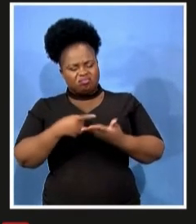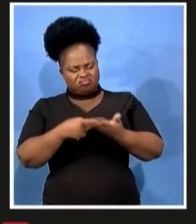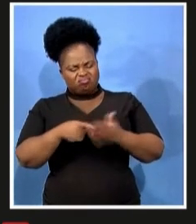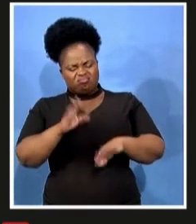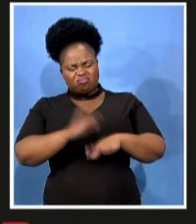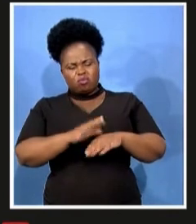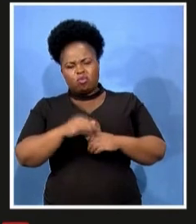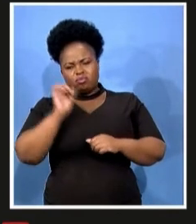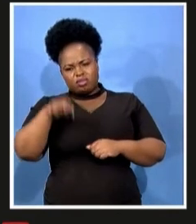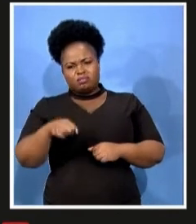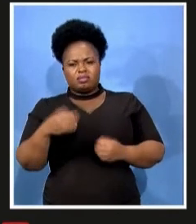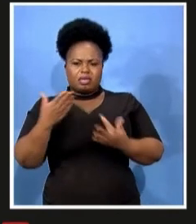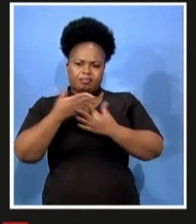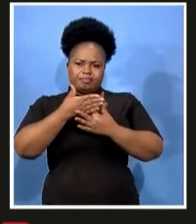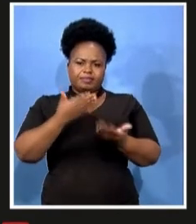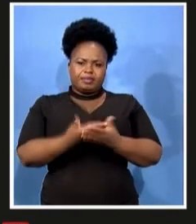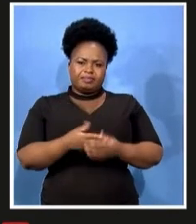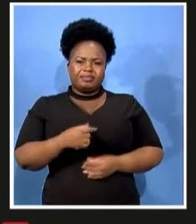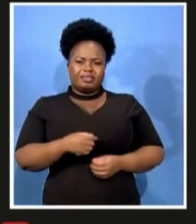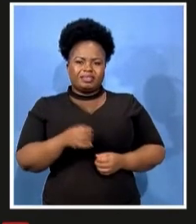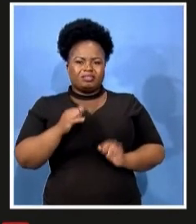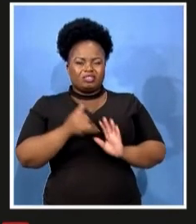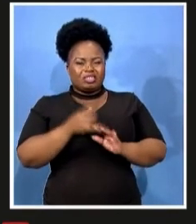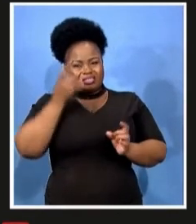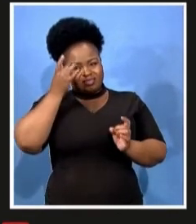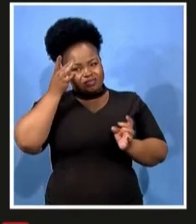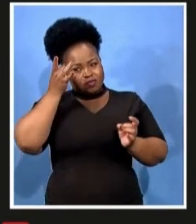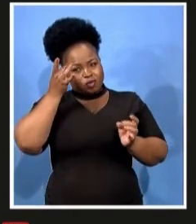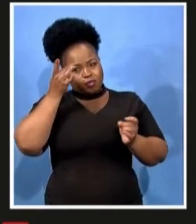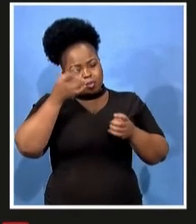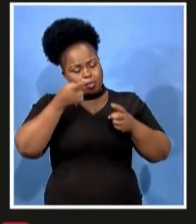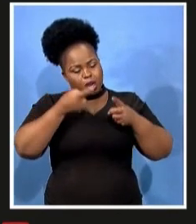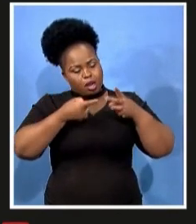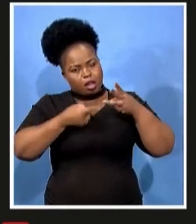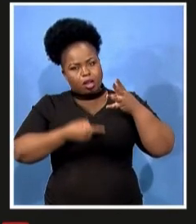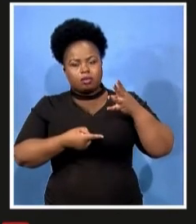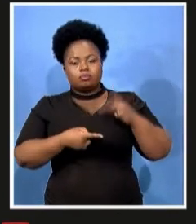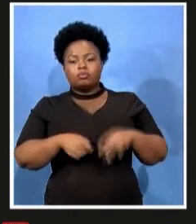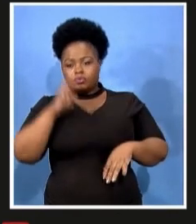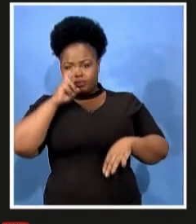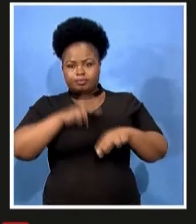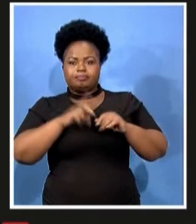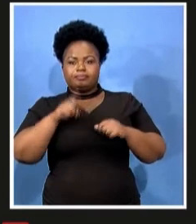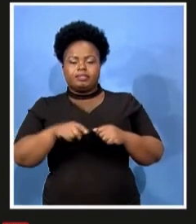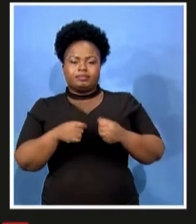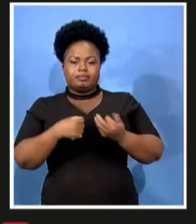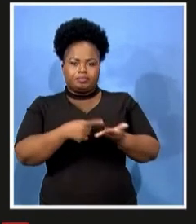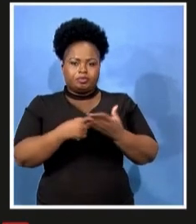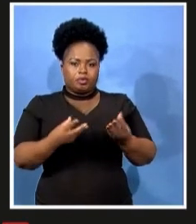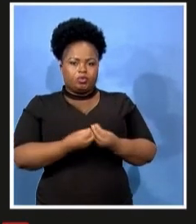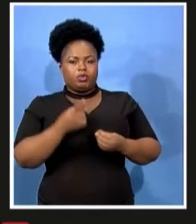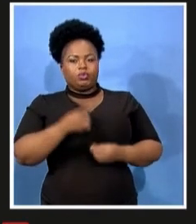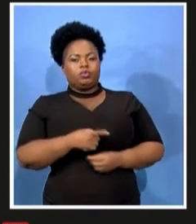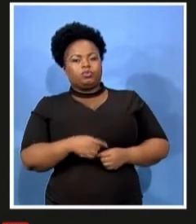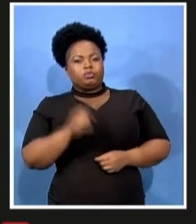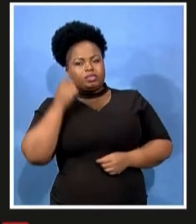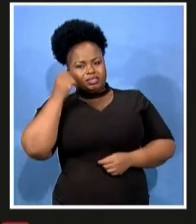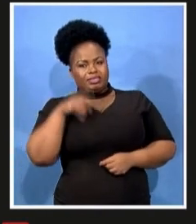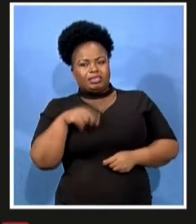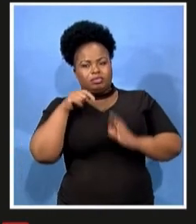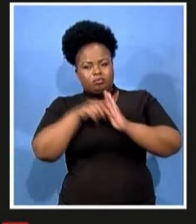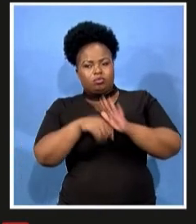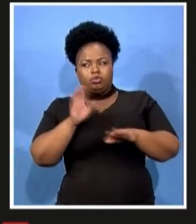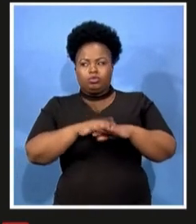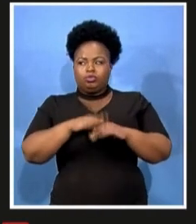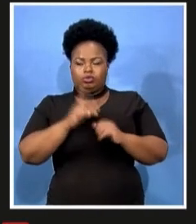just highlights of how urgently we need to engage with you and thoroughly understand the issues that you are handling. I now take